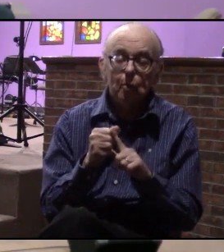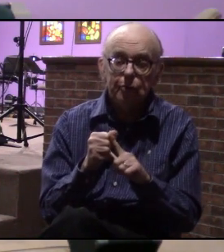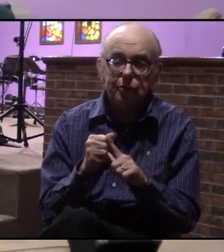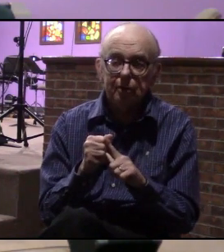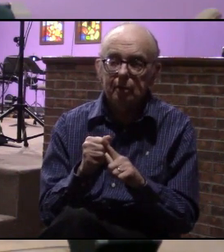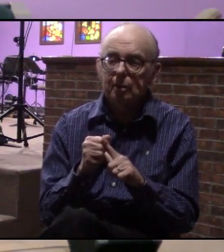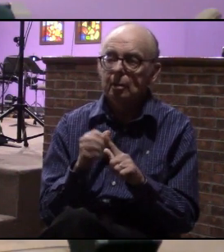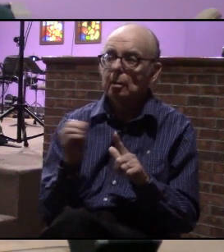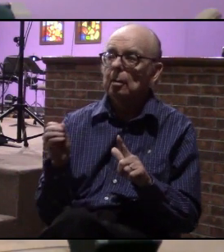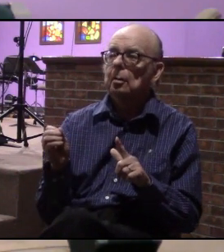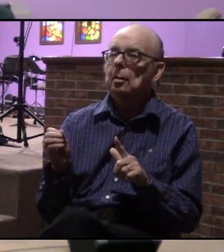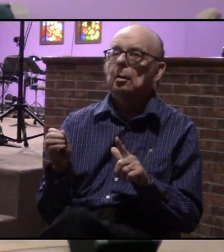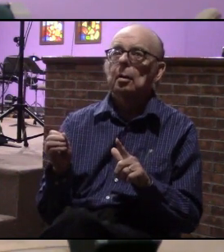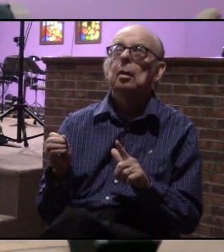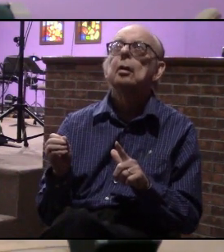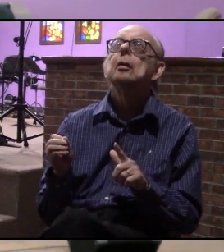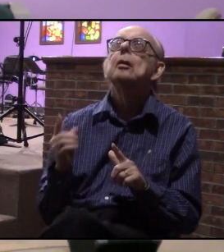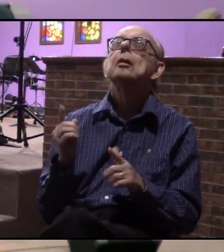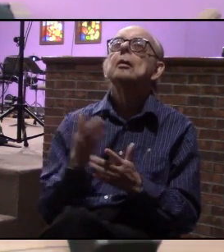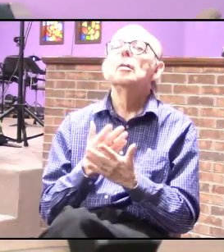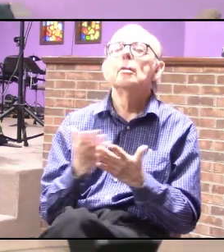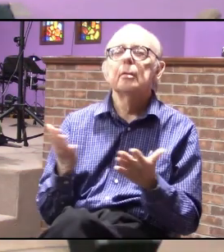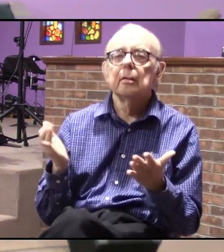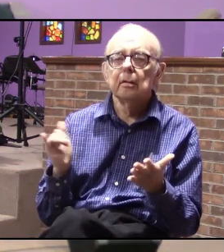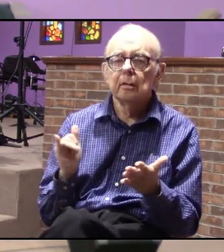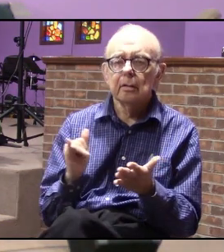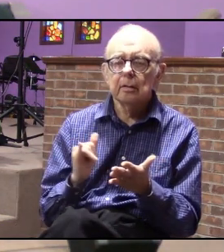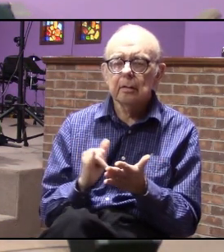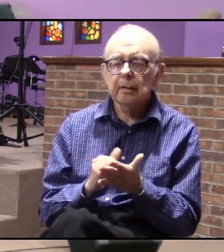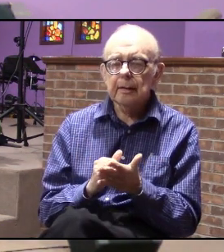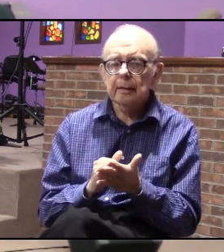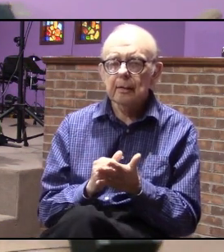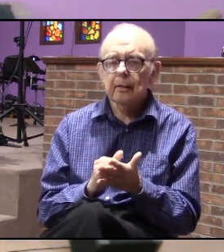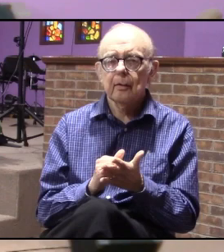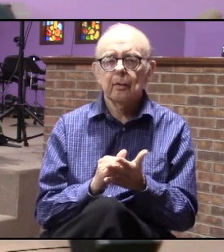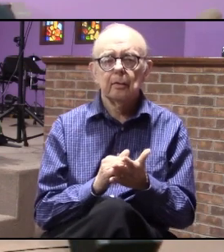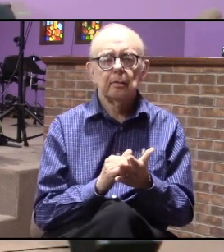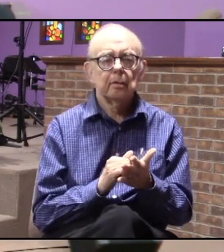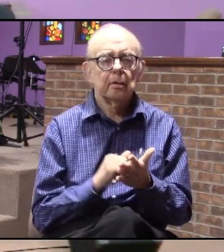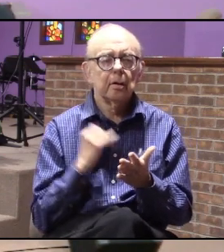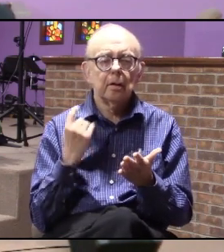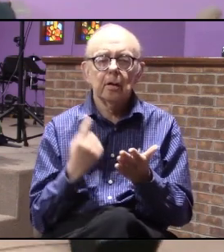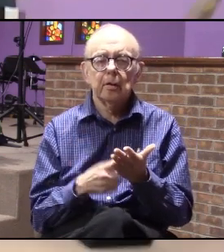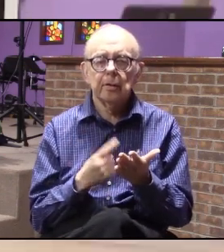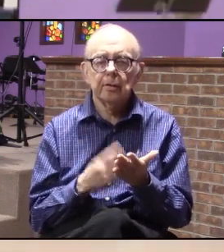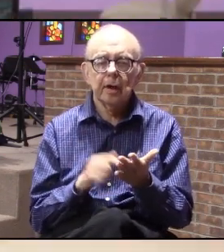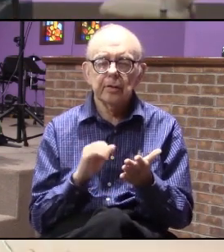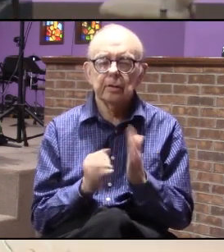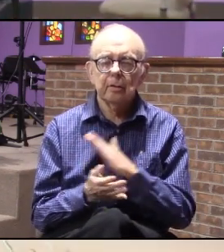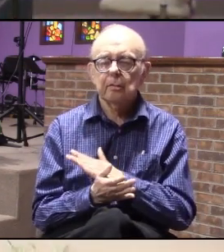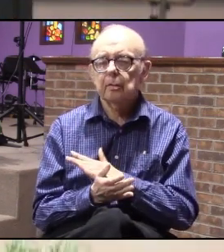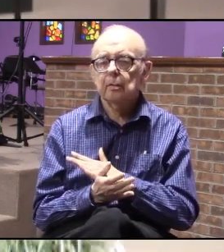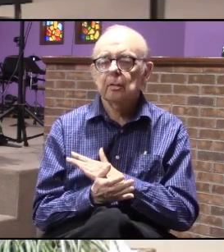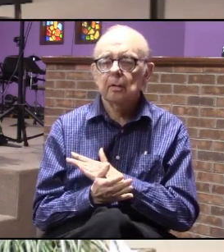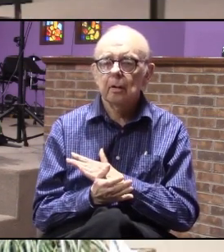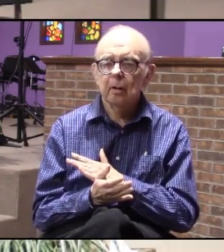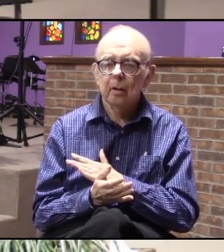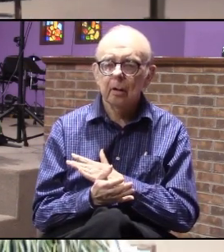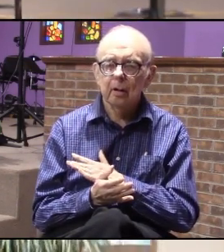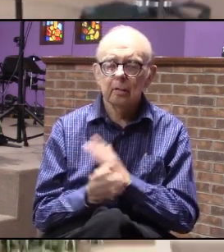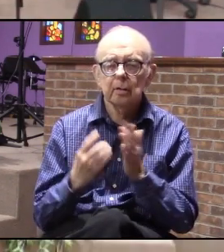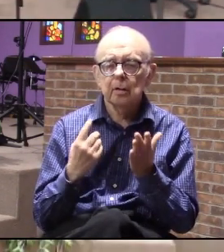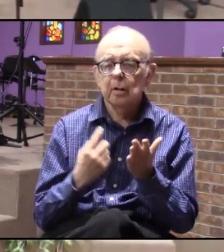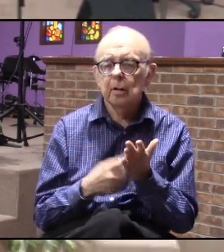so one of the things is this, and we're going to talk about it this morning, and it's